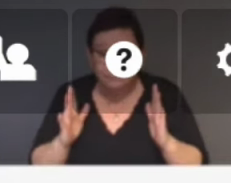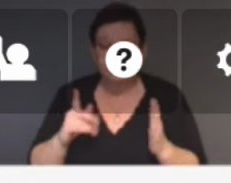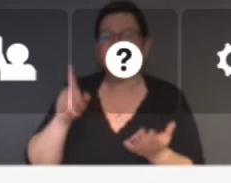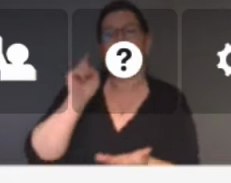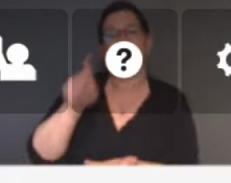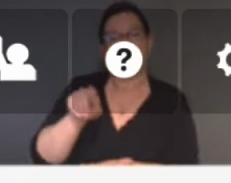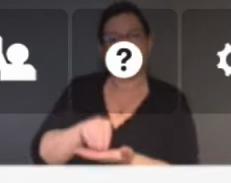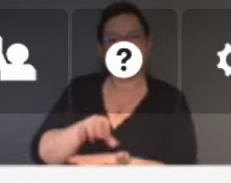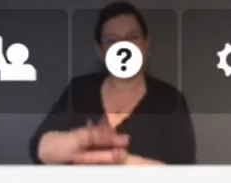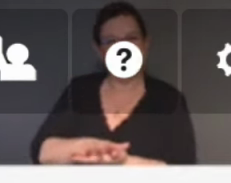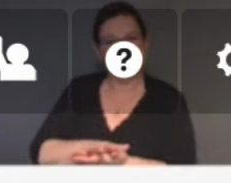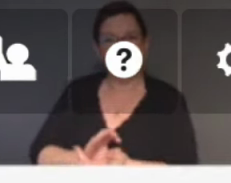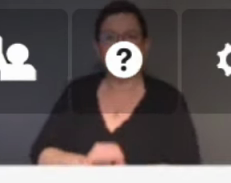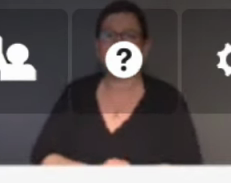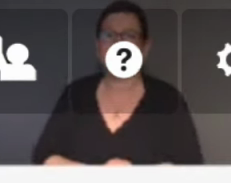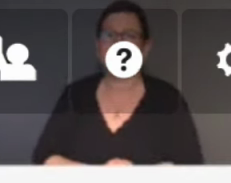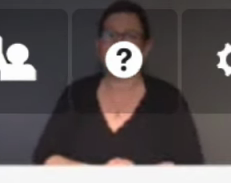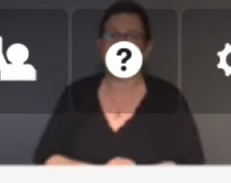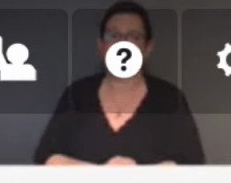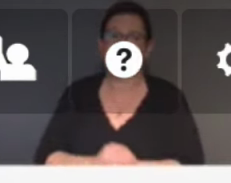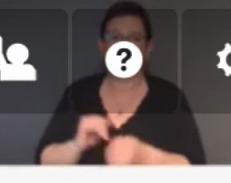them.